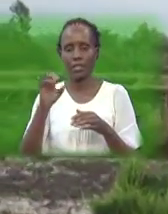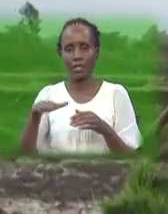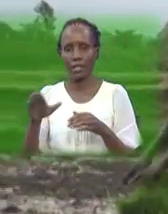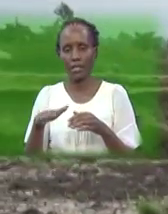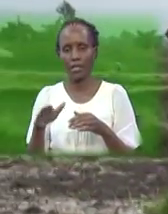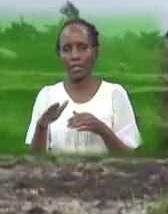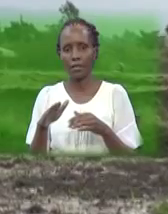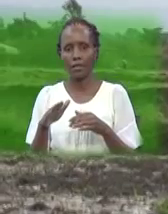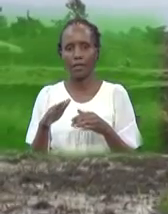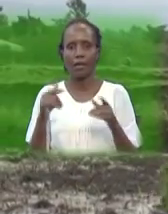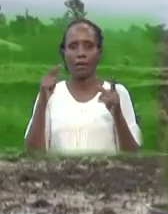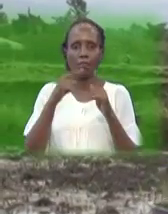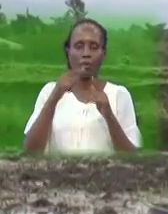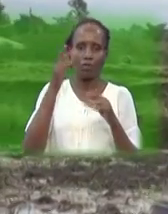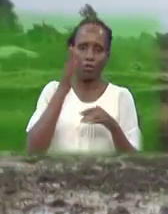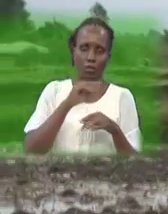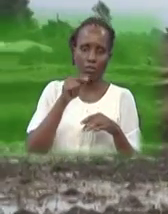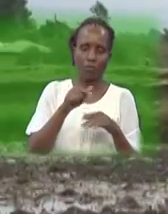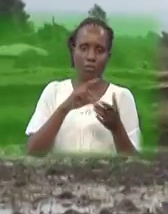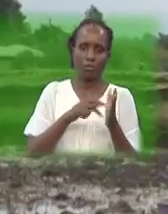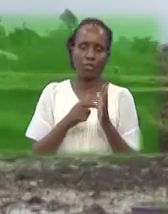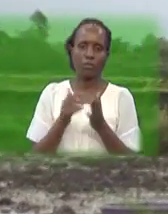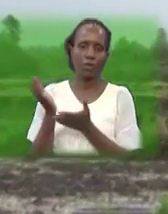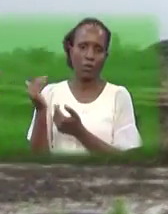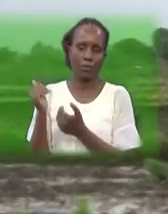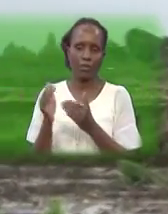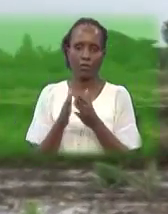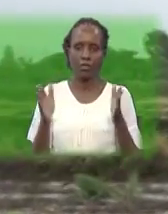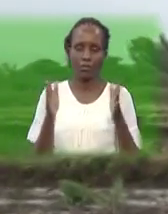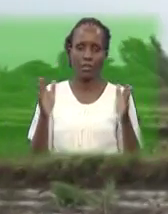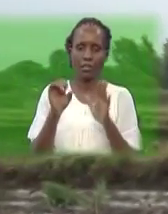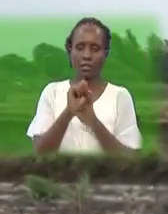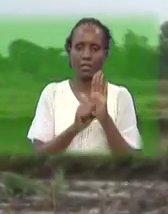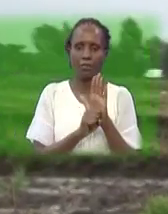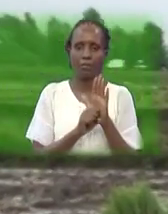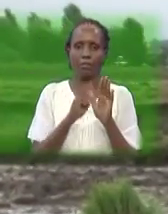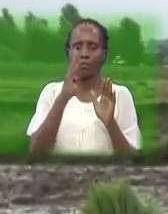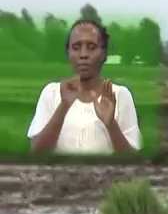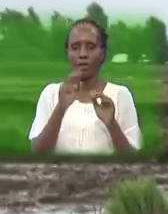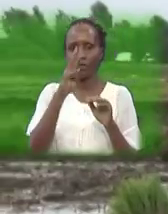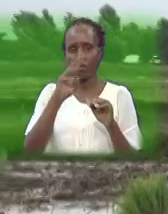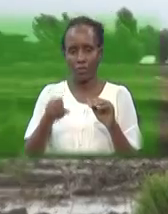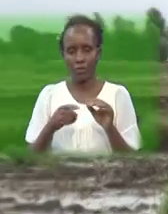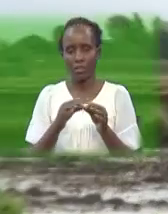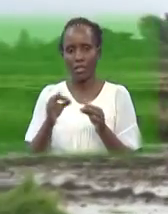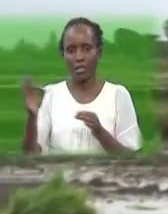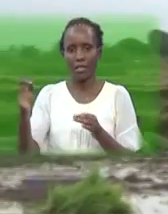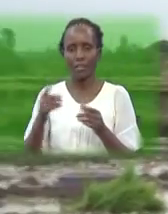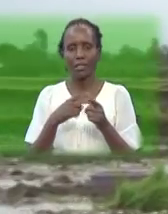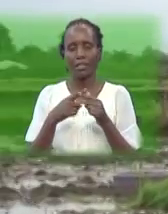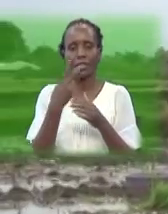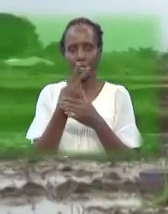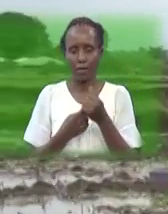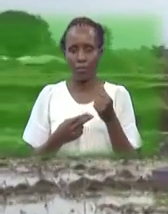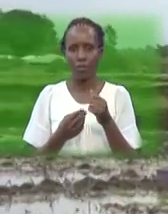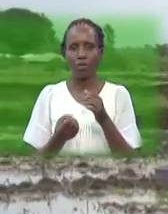Upon completion of these projects, we are expecting to expand the scheme by 4,000 hectares and to double crop production in